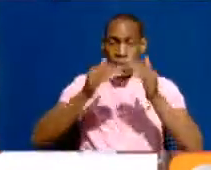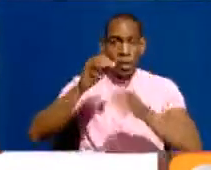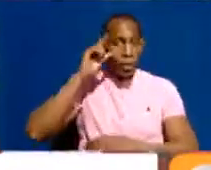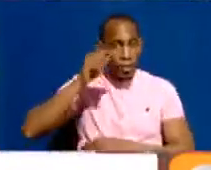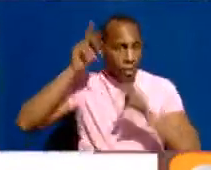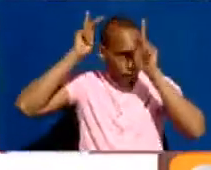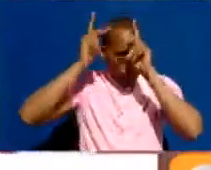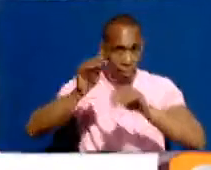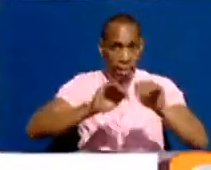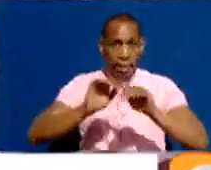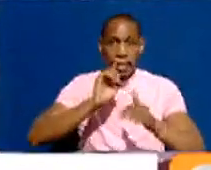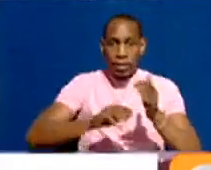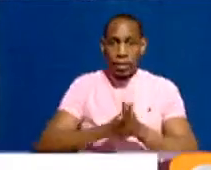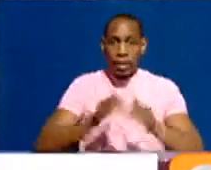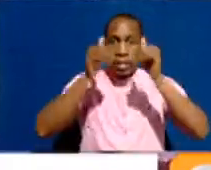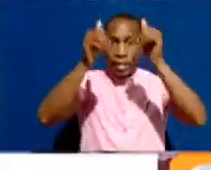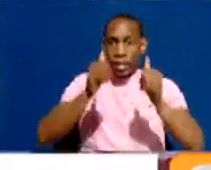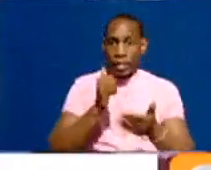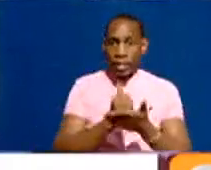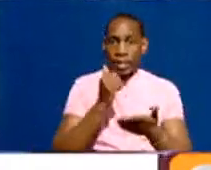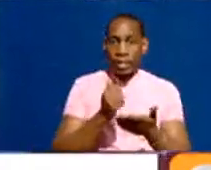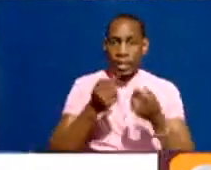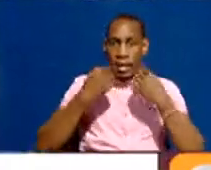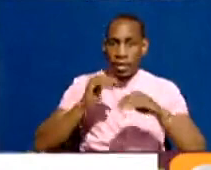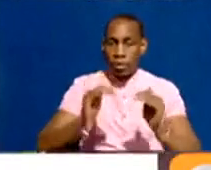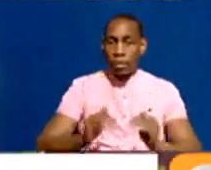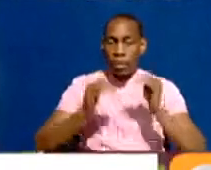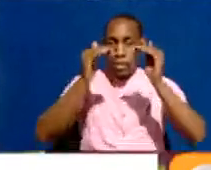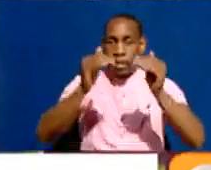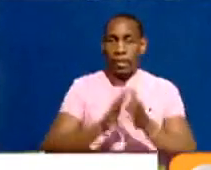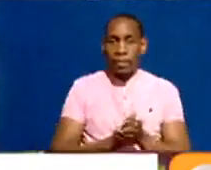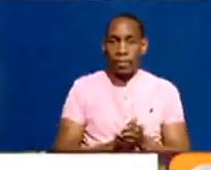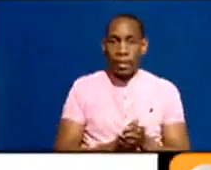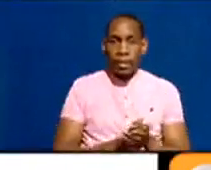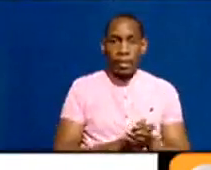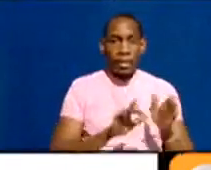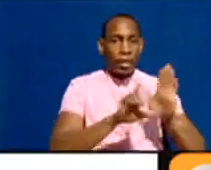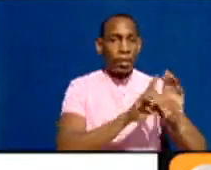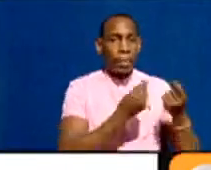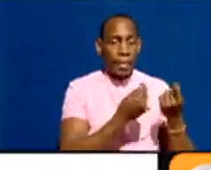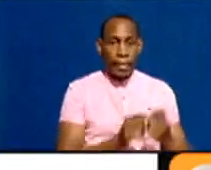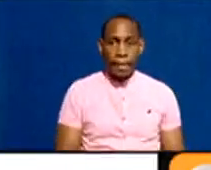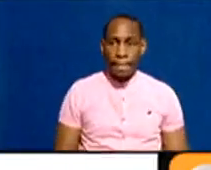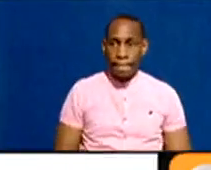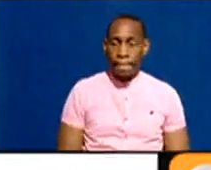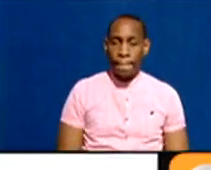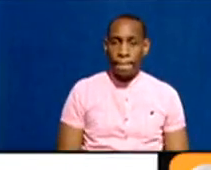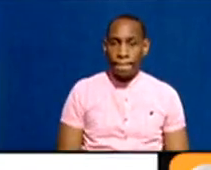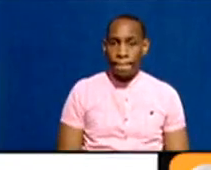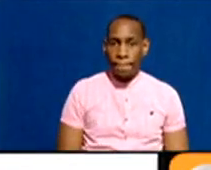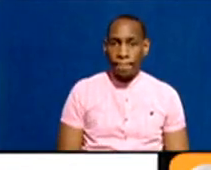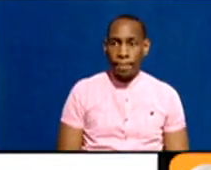Kakamega elections, terming the Gazette notice announcing the postponement as illegal. When we put